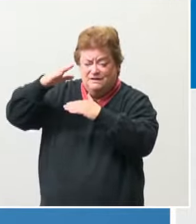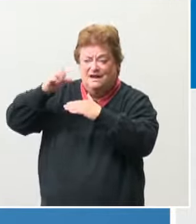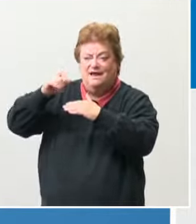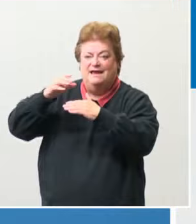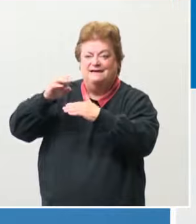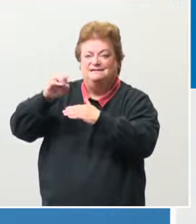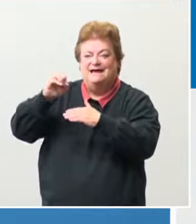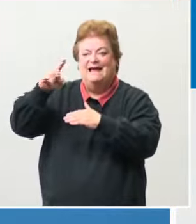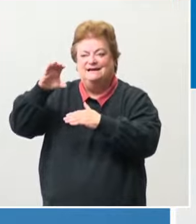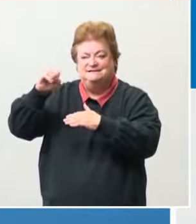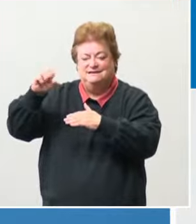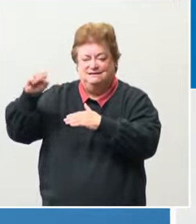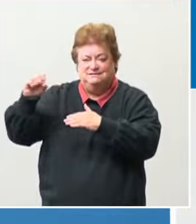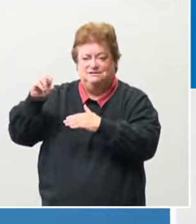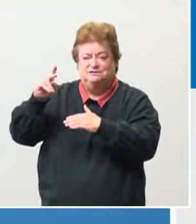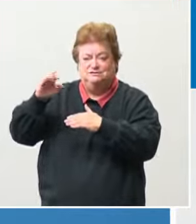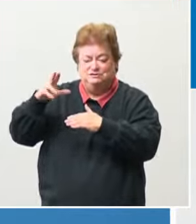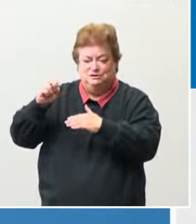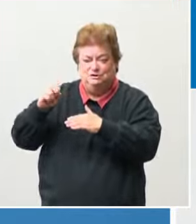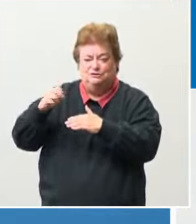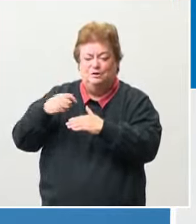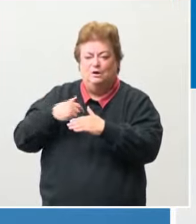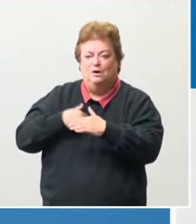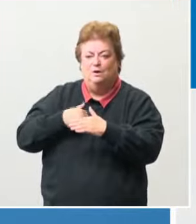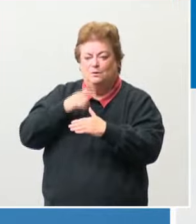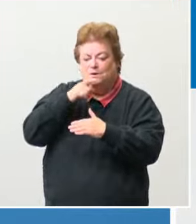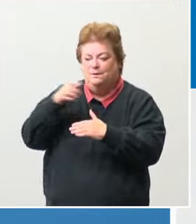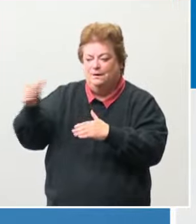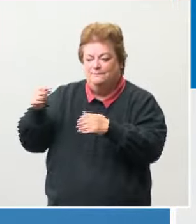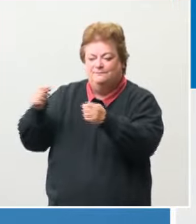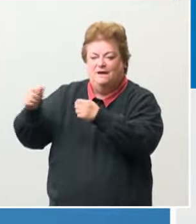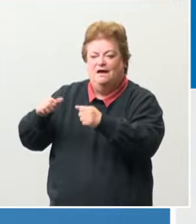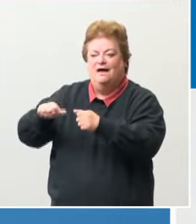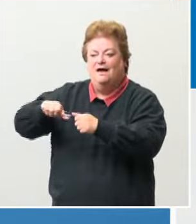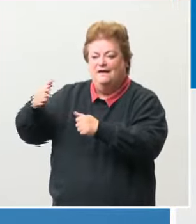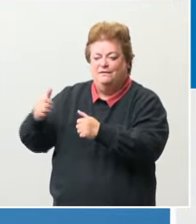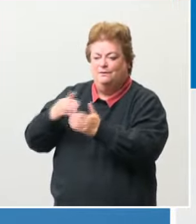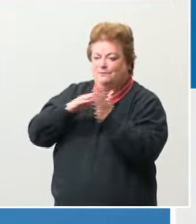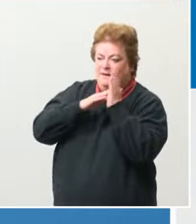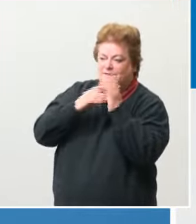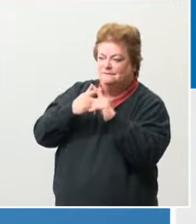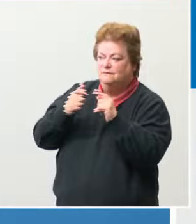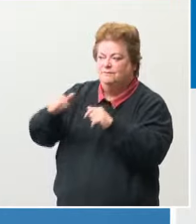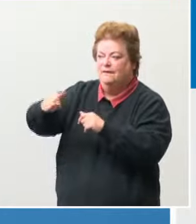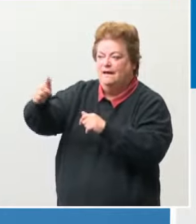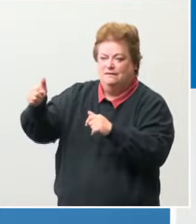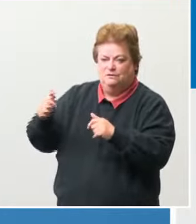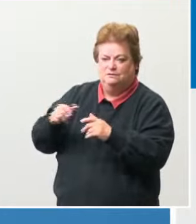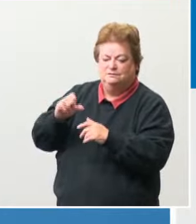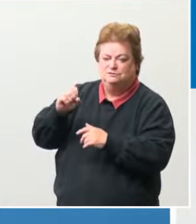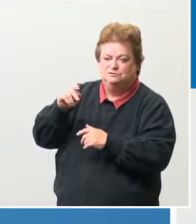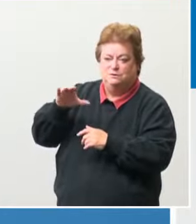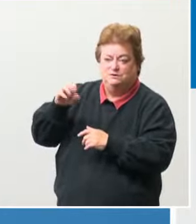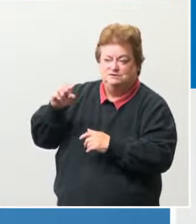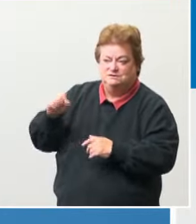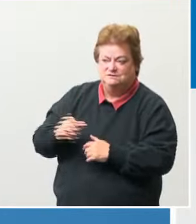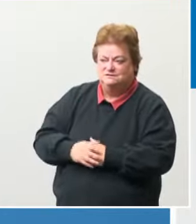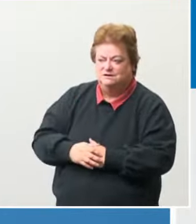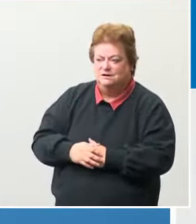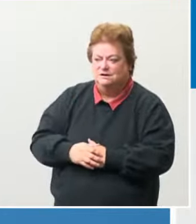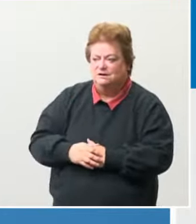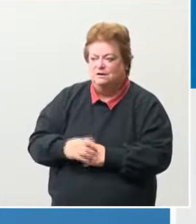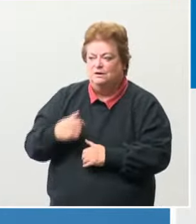we accommodate through non-traditional beds of one sort or another. So we are now on